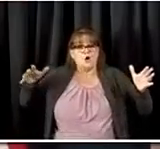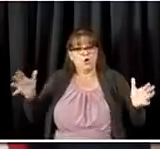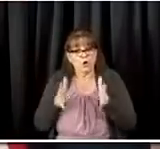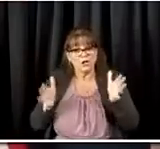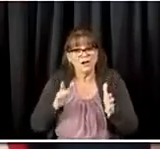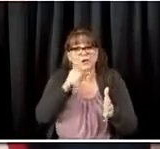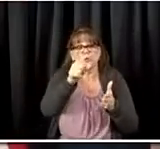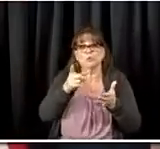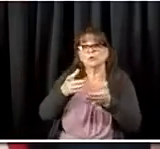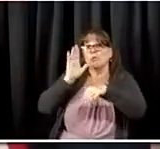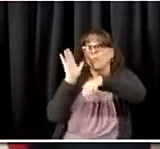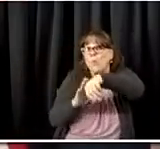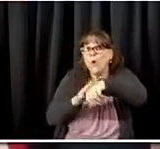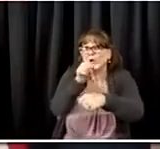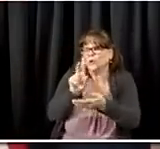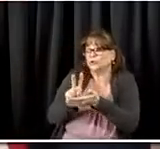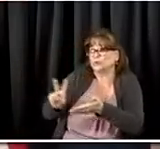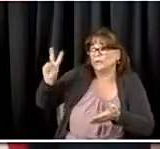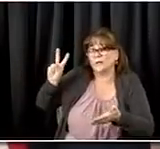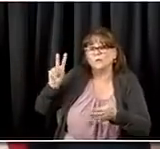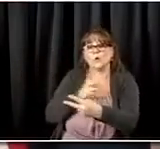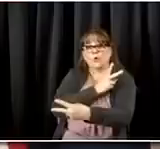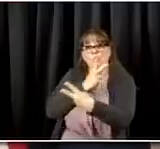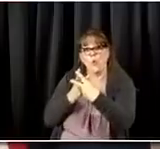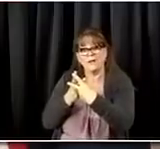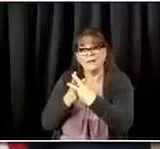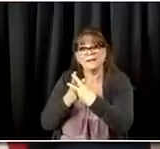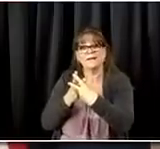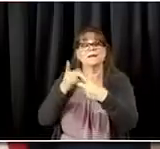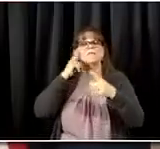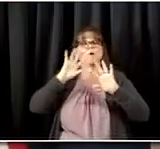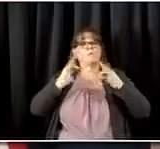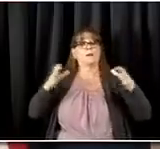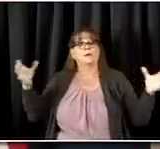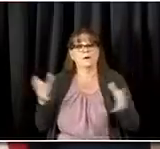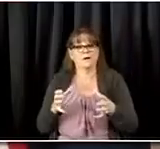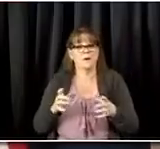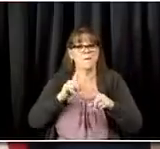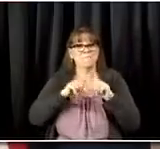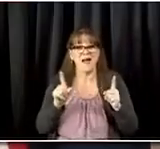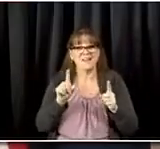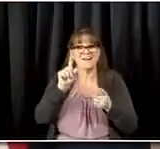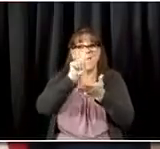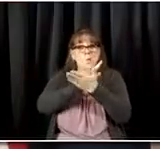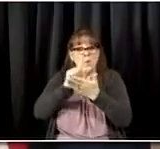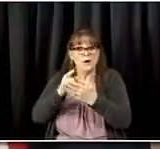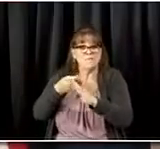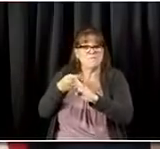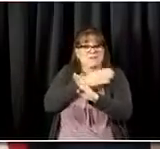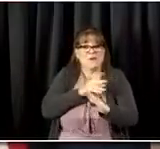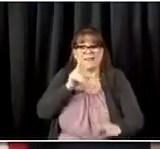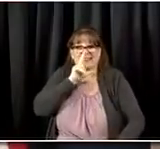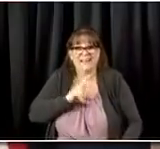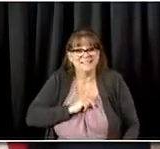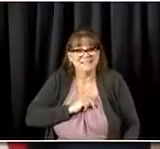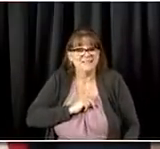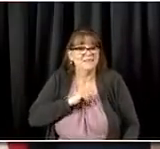been self-quarantining for a week or 2 leading up to Thanksgiving, if they get tested a day or 2 before Thanksgiving, none of those are